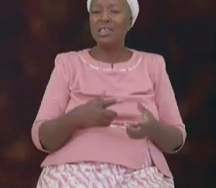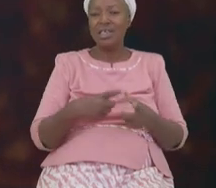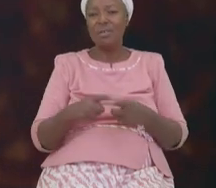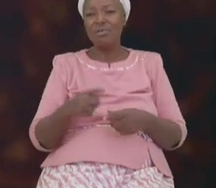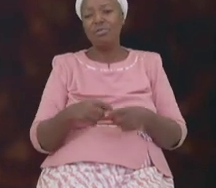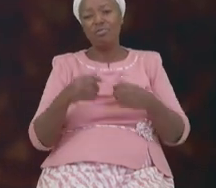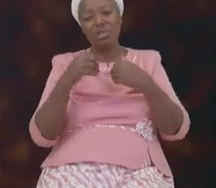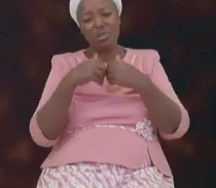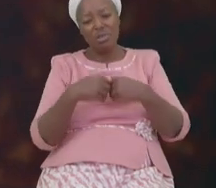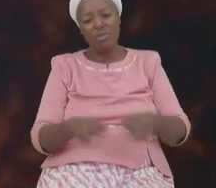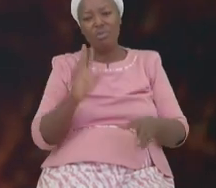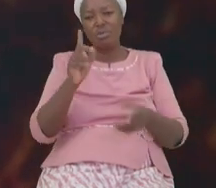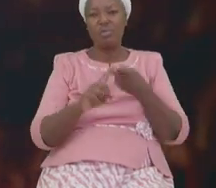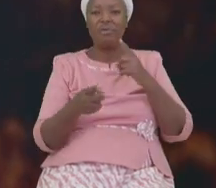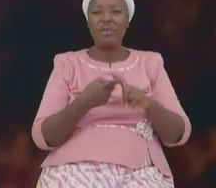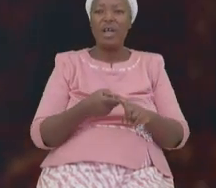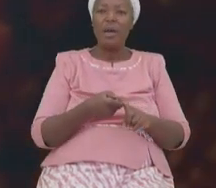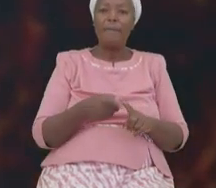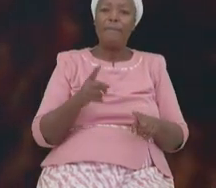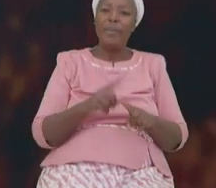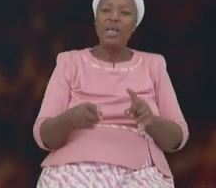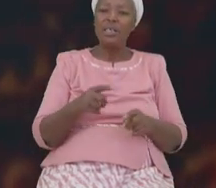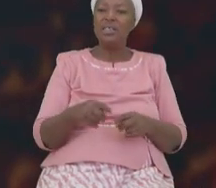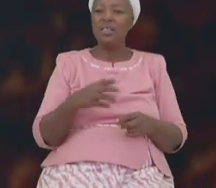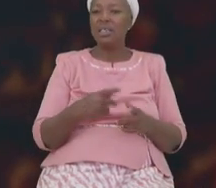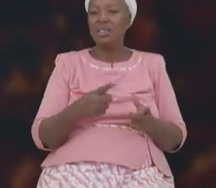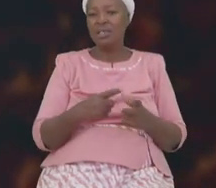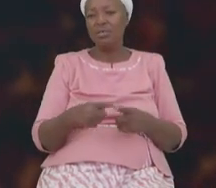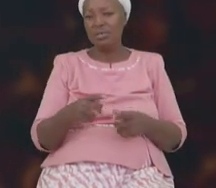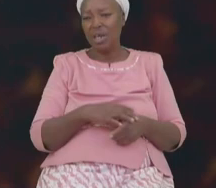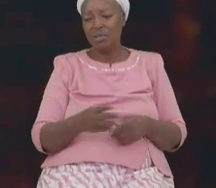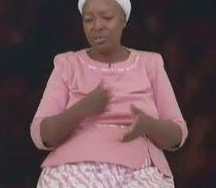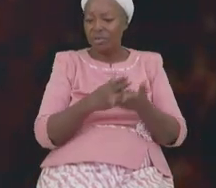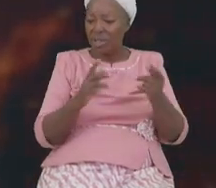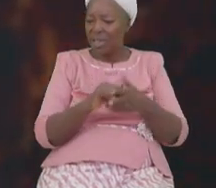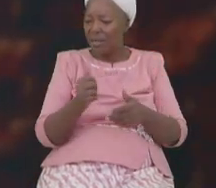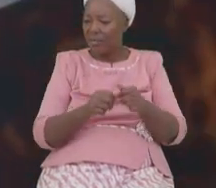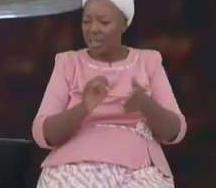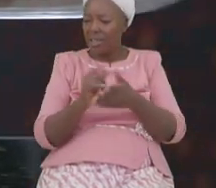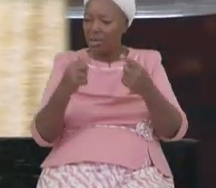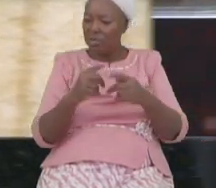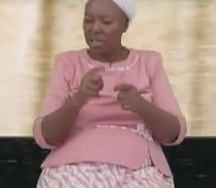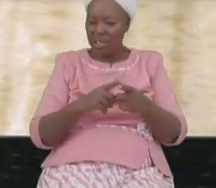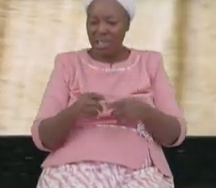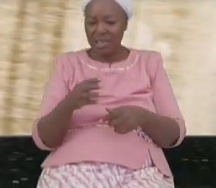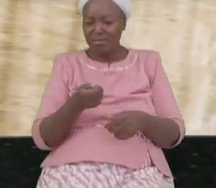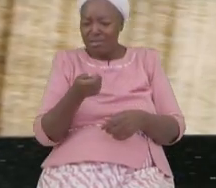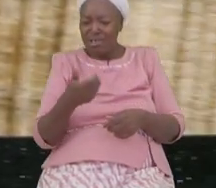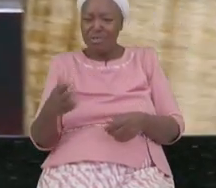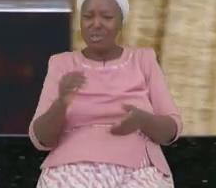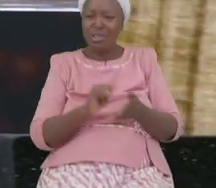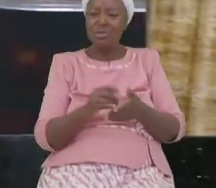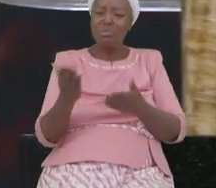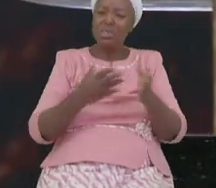the friend. If you're in courtship and every time you come together, a little thing, always